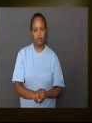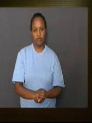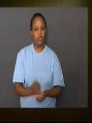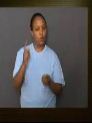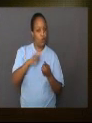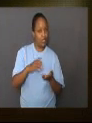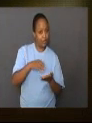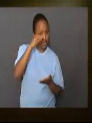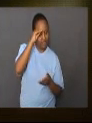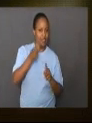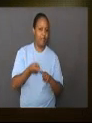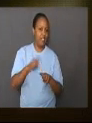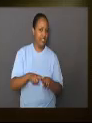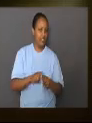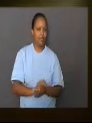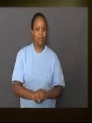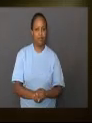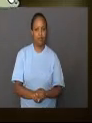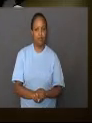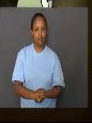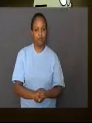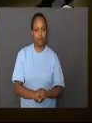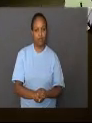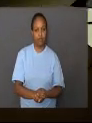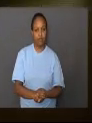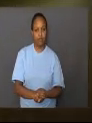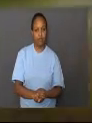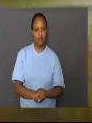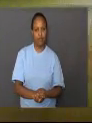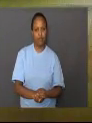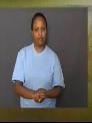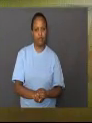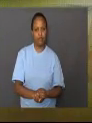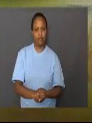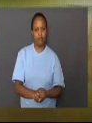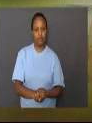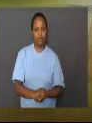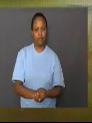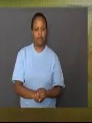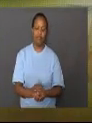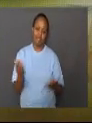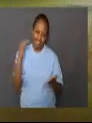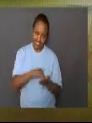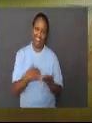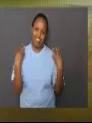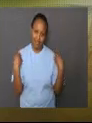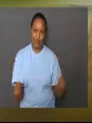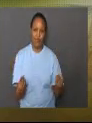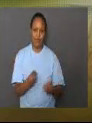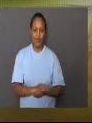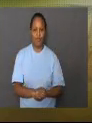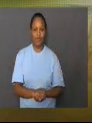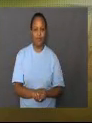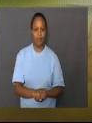Let's get back to our lesson. Hello again. there